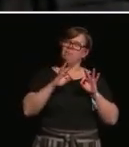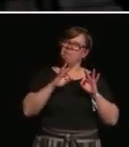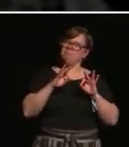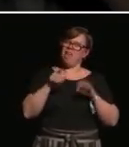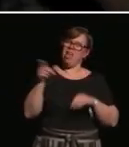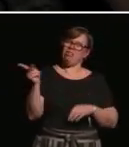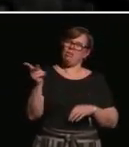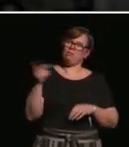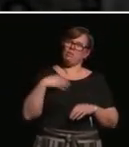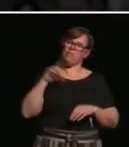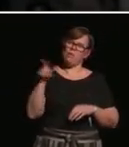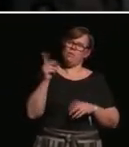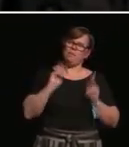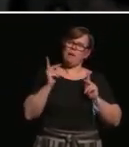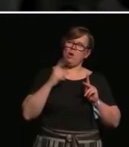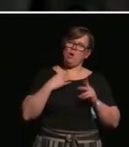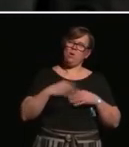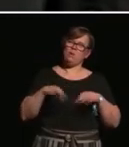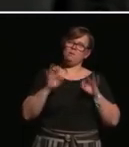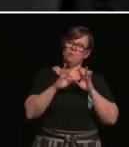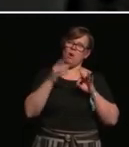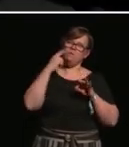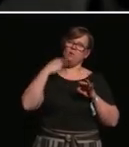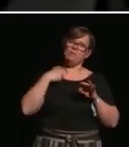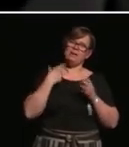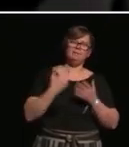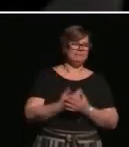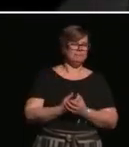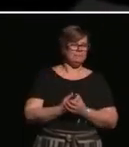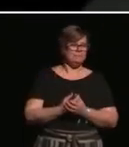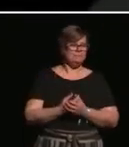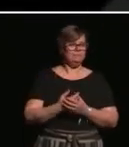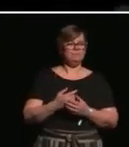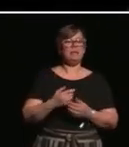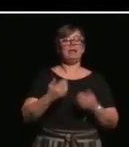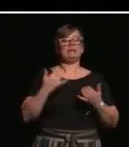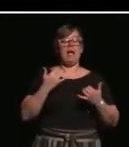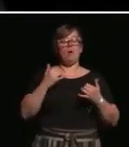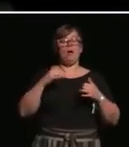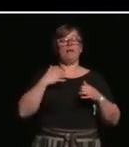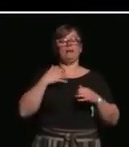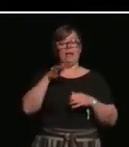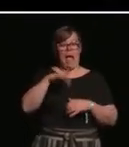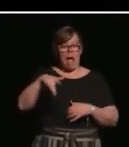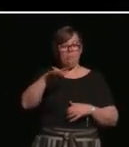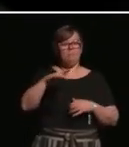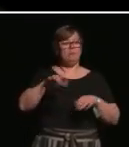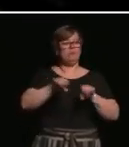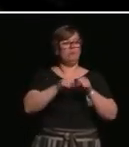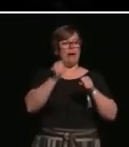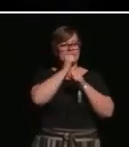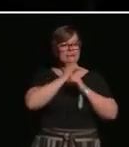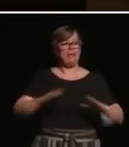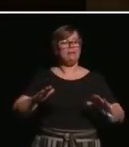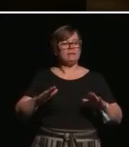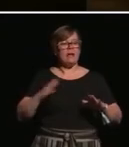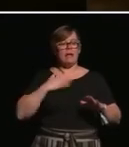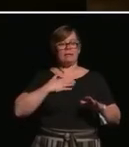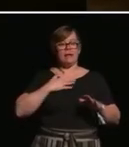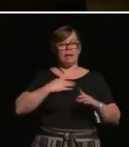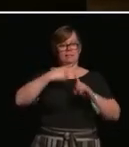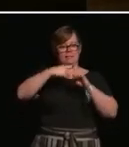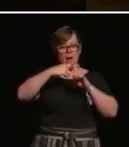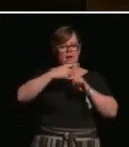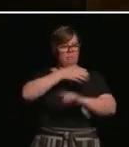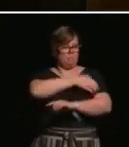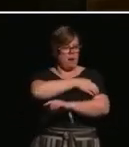Ian applied all these talents to her 1993 comeback album, Breaking Silence. Sounding positive and empowered, she tackled